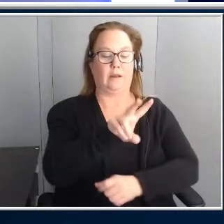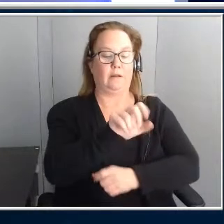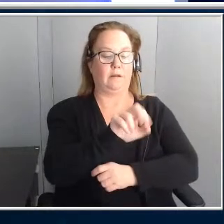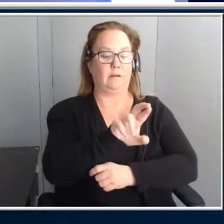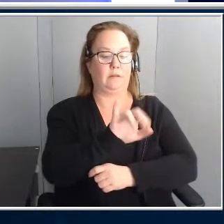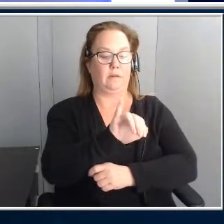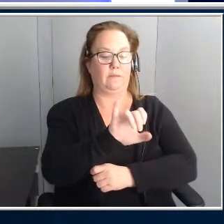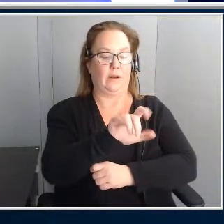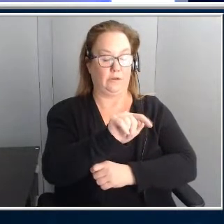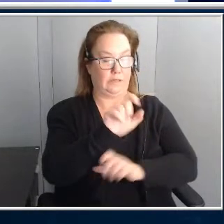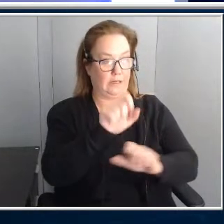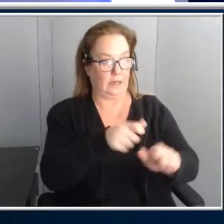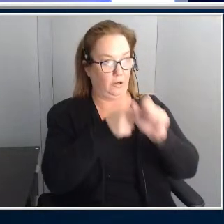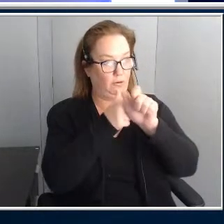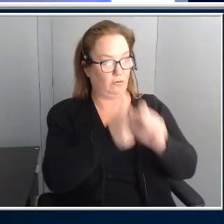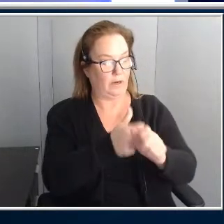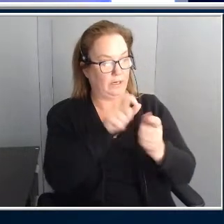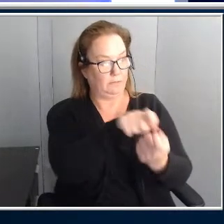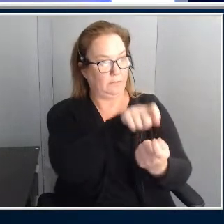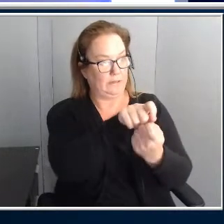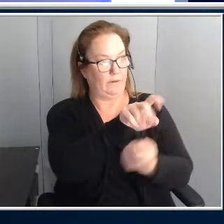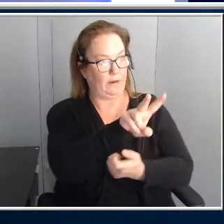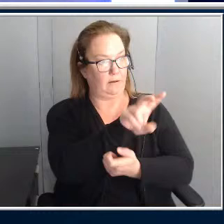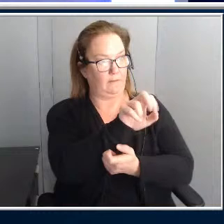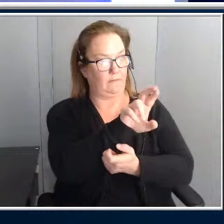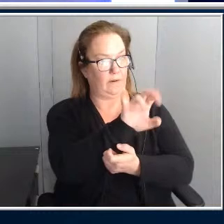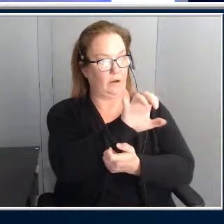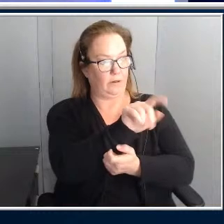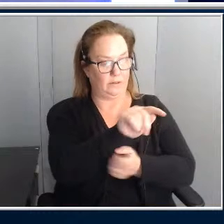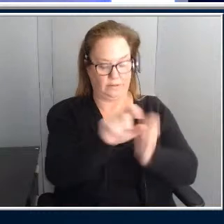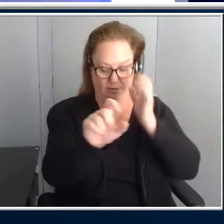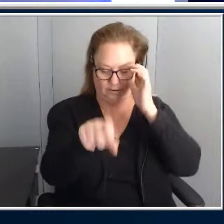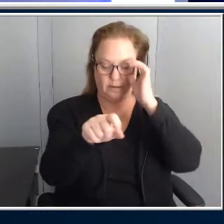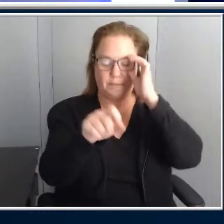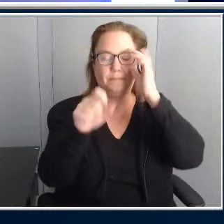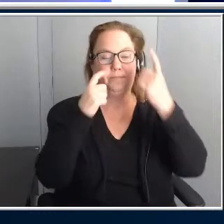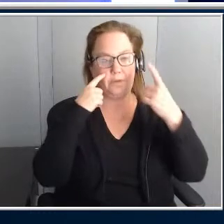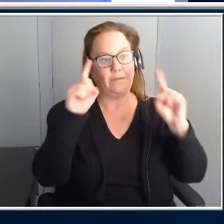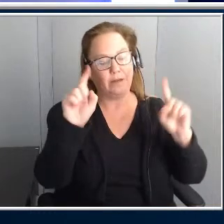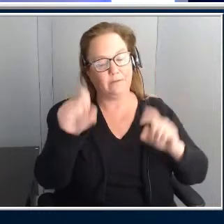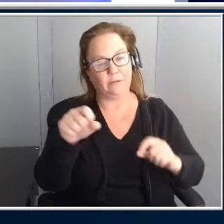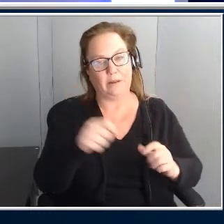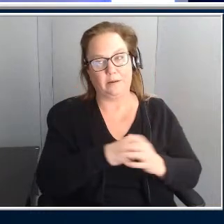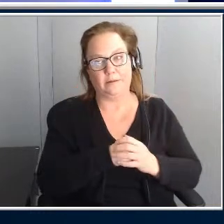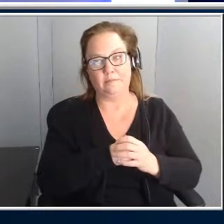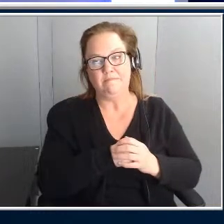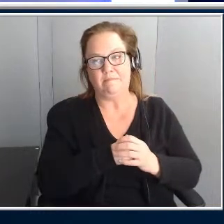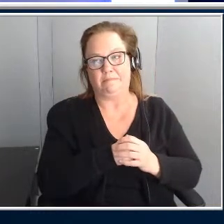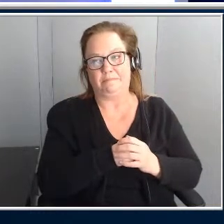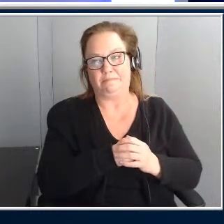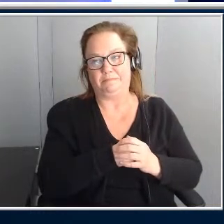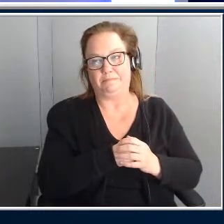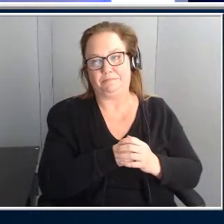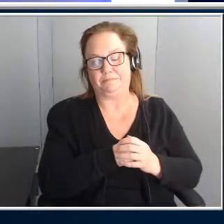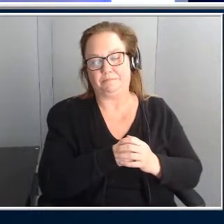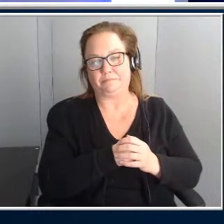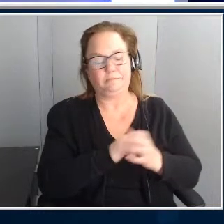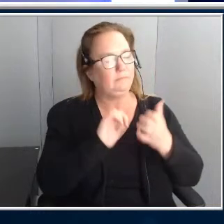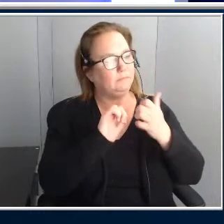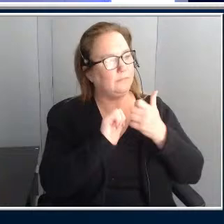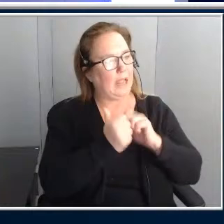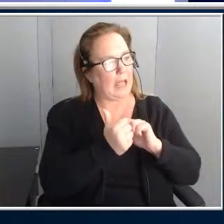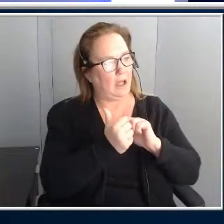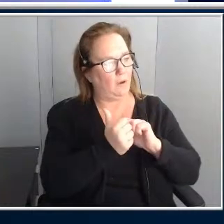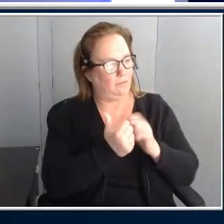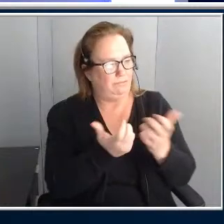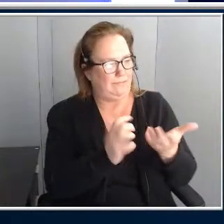specific variants with that water? Yes, very, very effectively. And how are you able to do that?